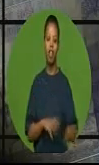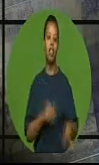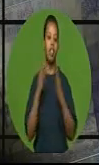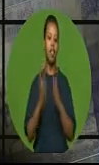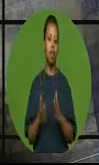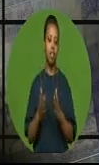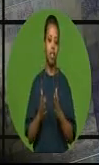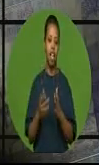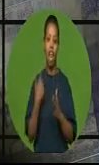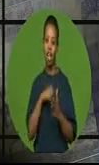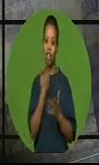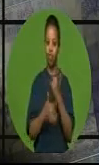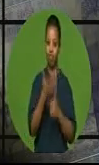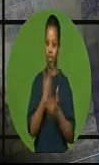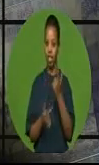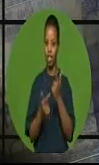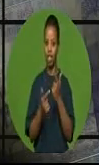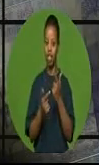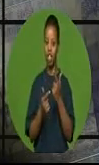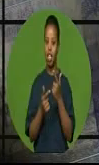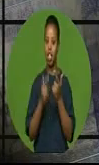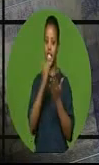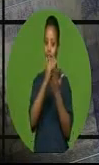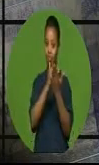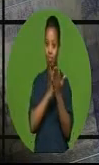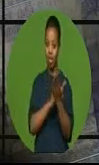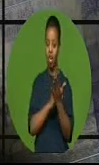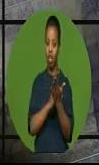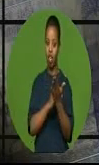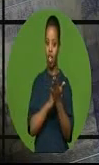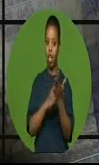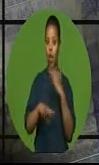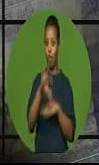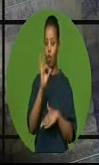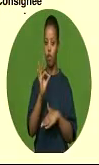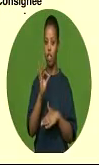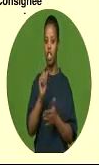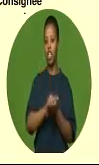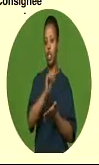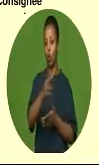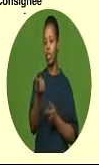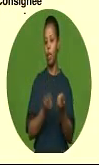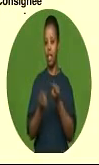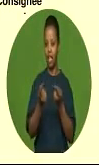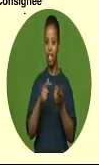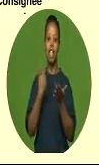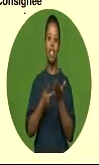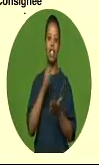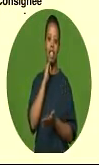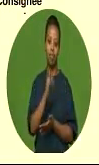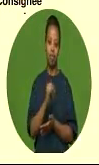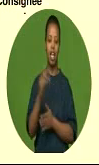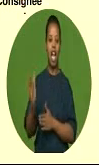Students, let's discuss the procedures involved in consignment sales. This is a